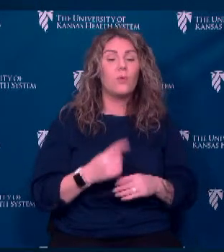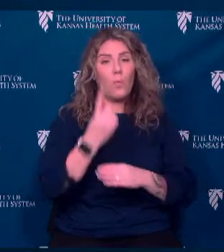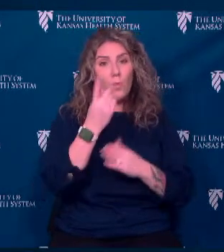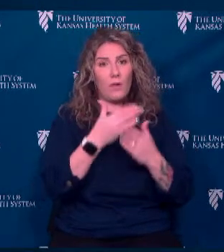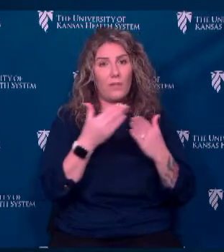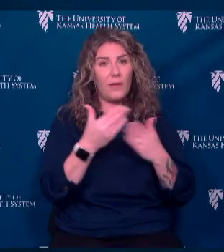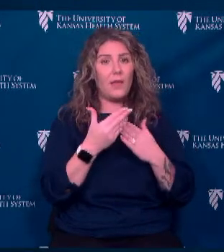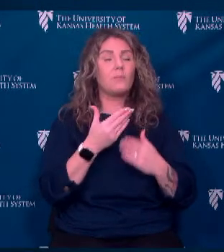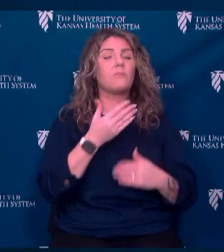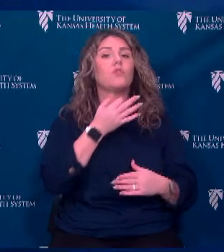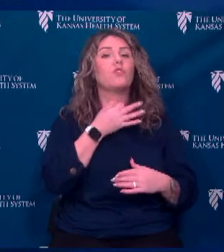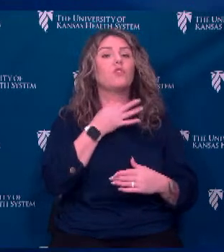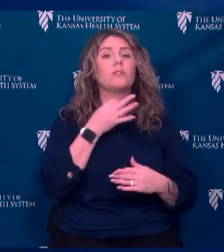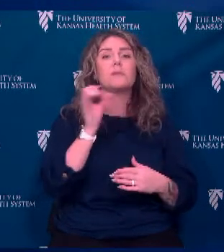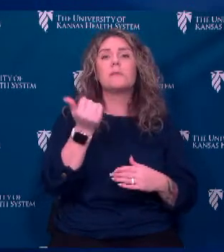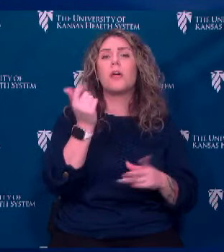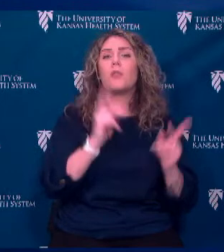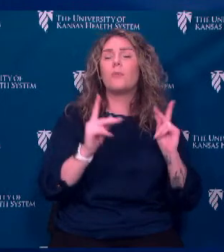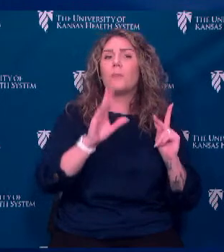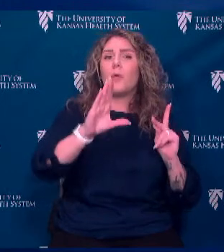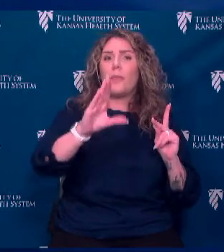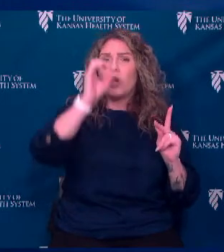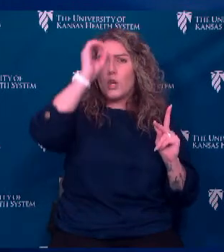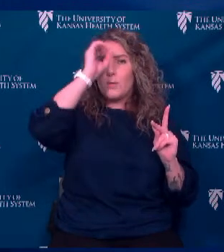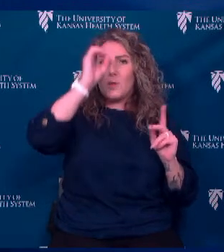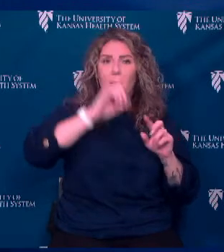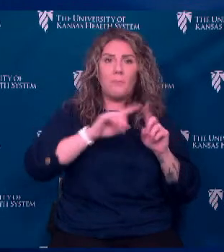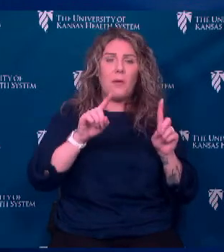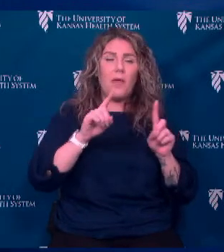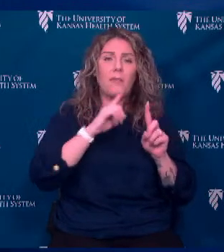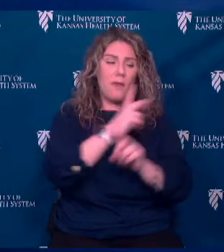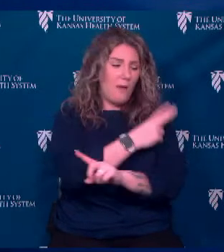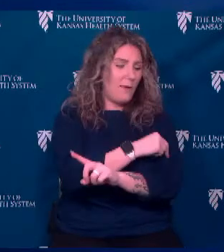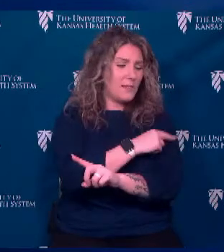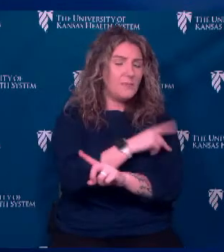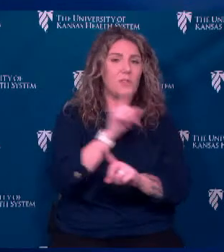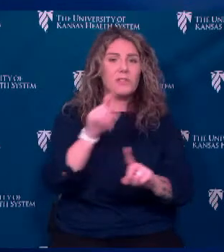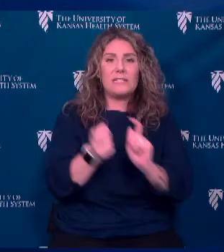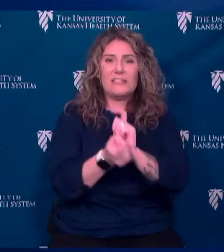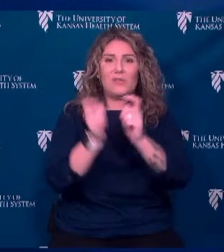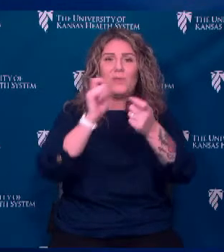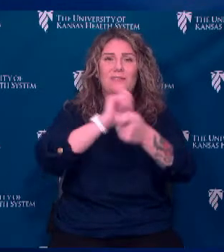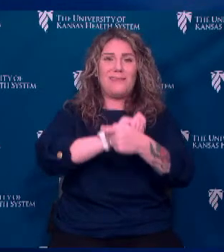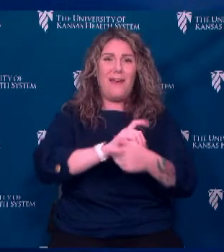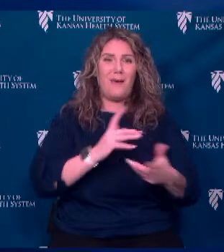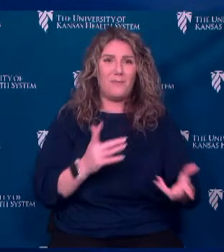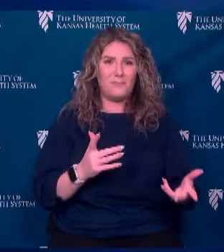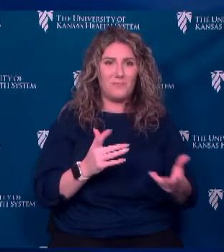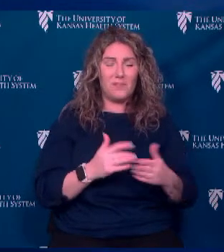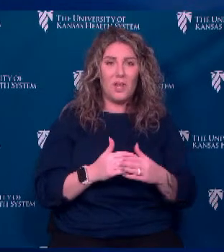be curious to see what someone else thinks, that I think that hospitals have had to adapt in terms of their